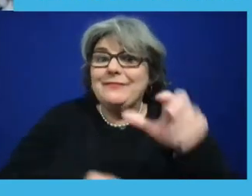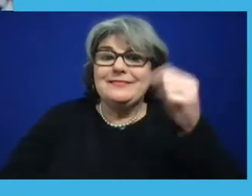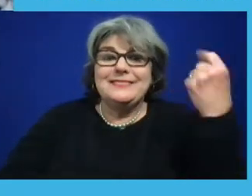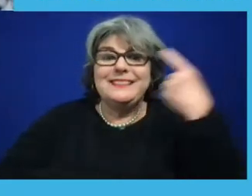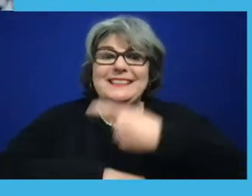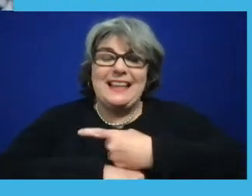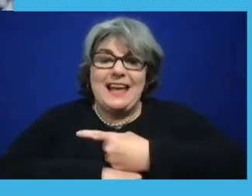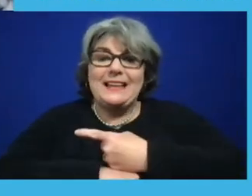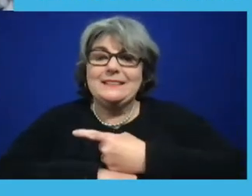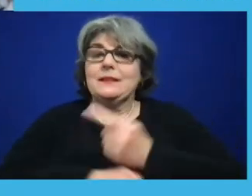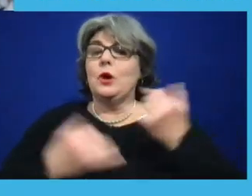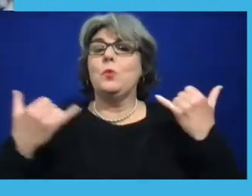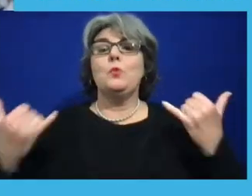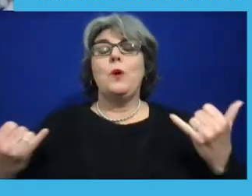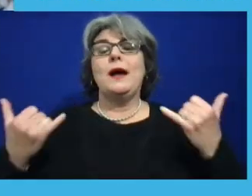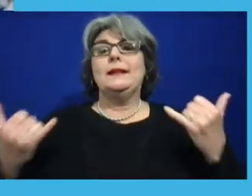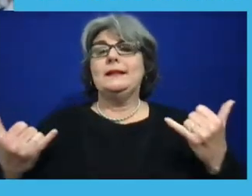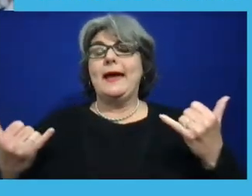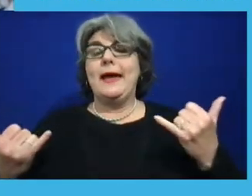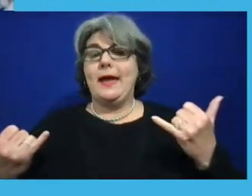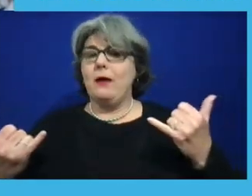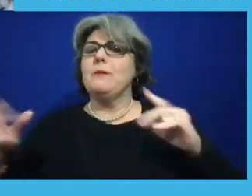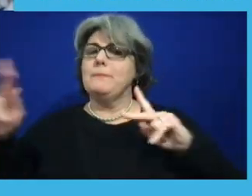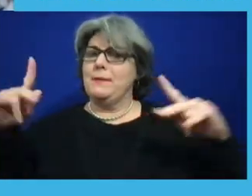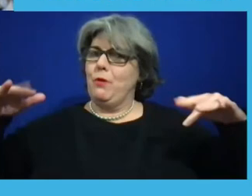Listen to this all night, but we only got 10 days, y'all.